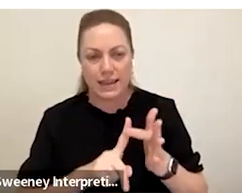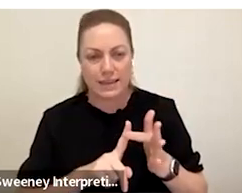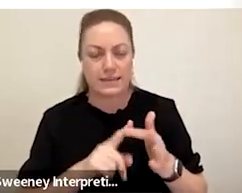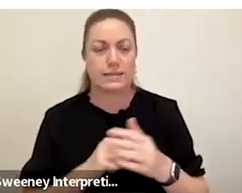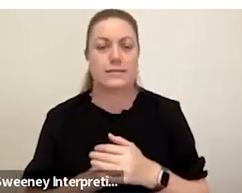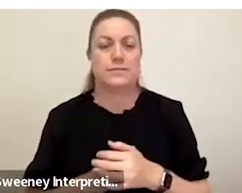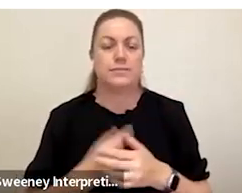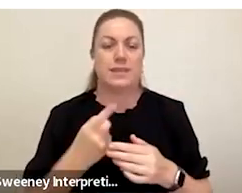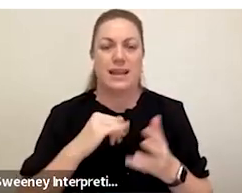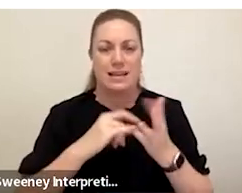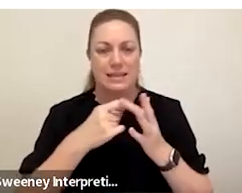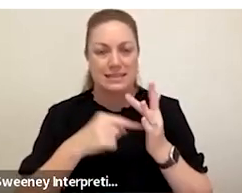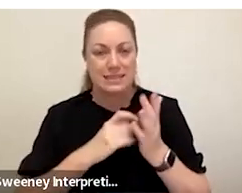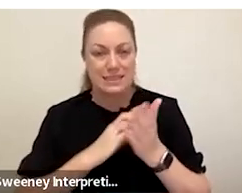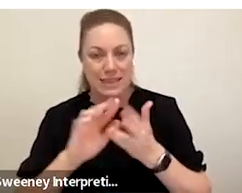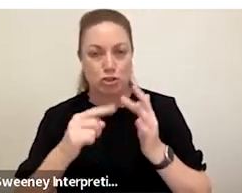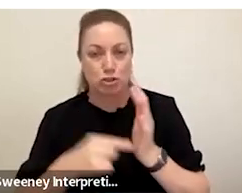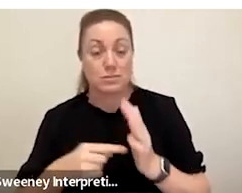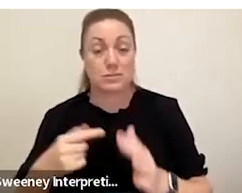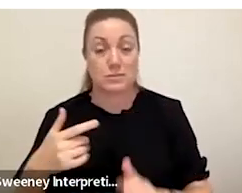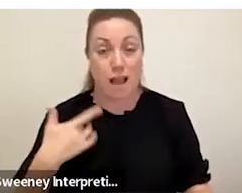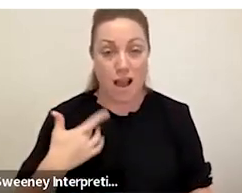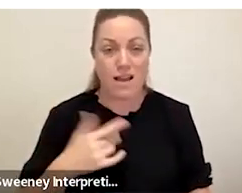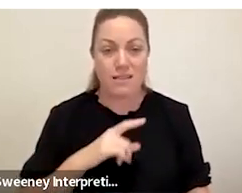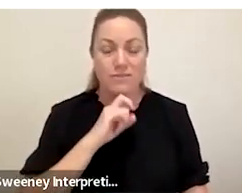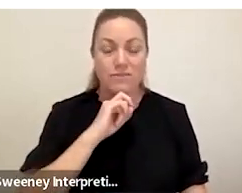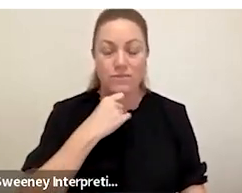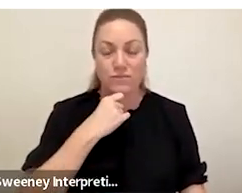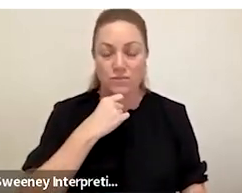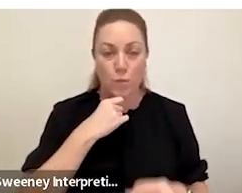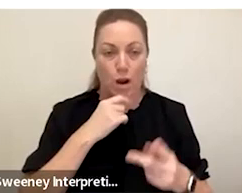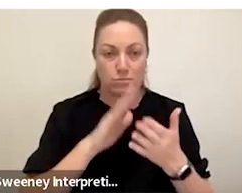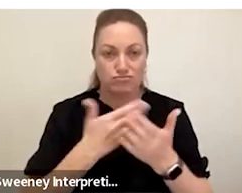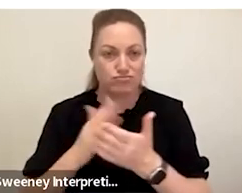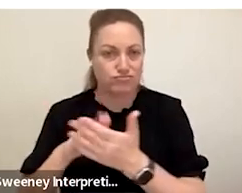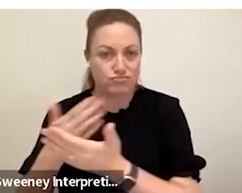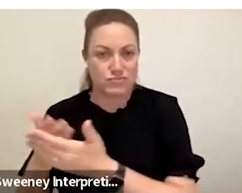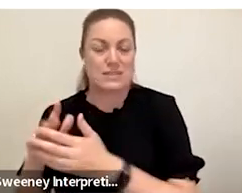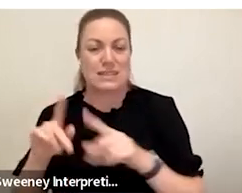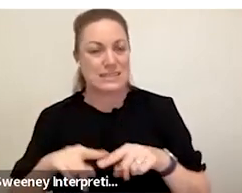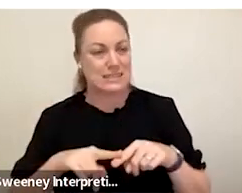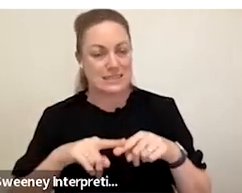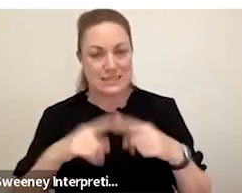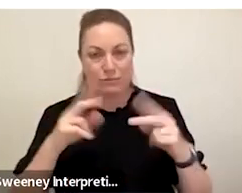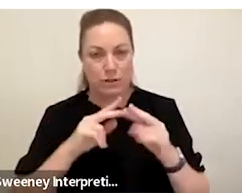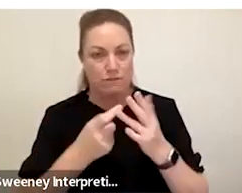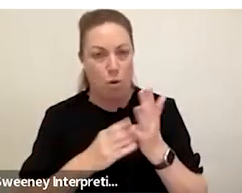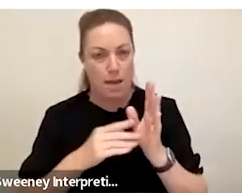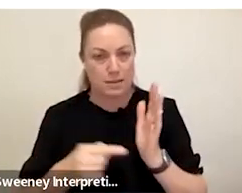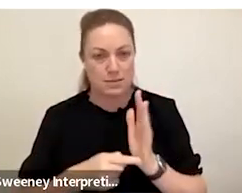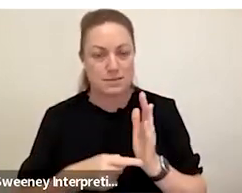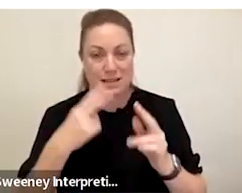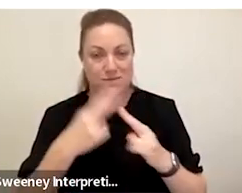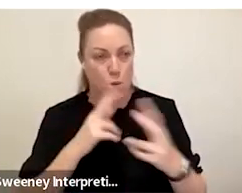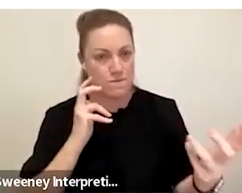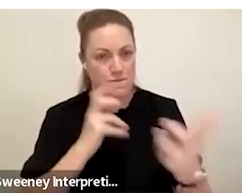will interpret all of our information in many different formats to cover all disabilities. We have local council,